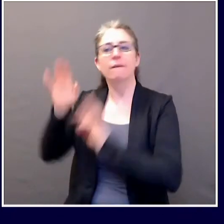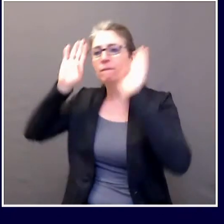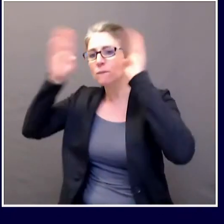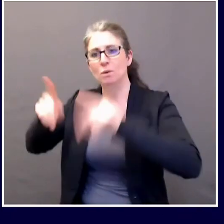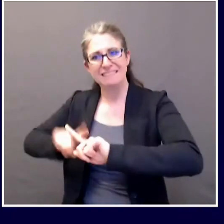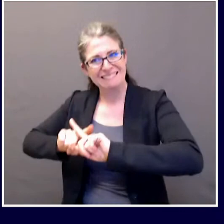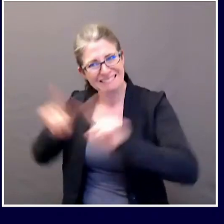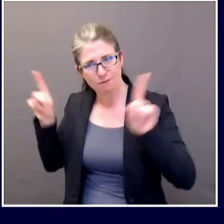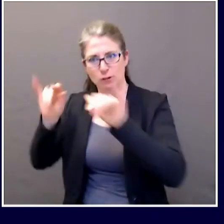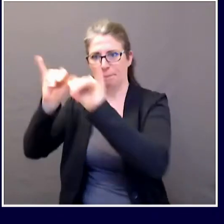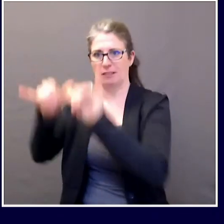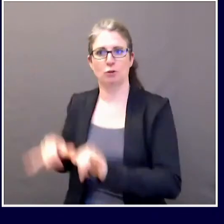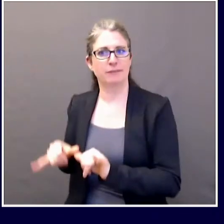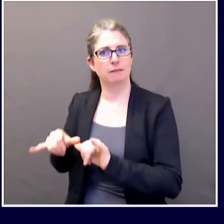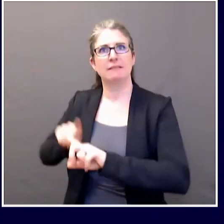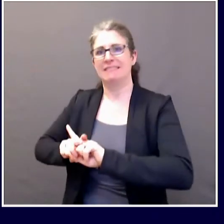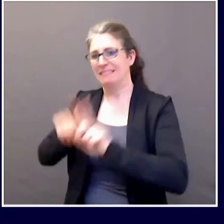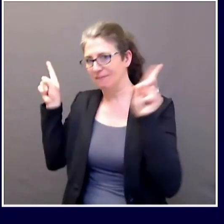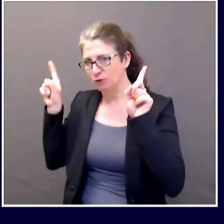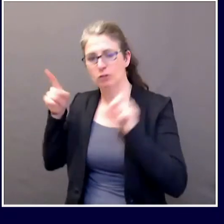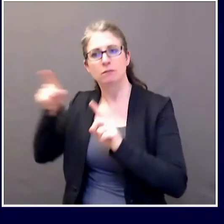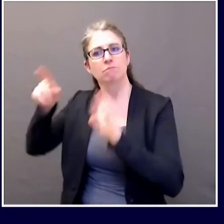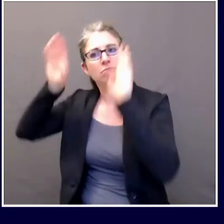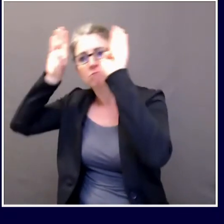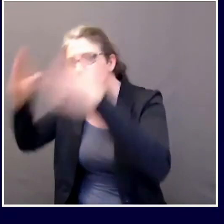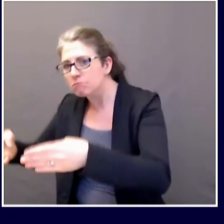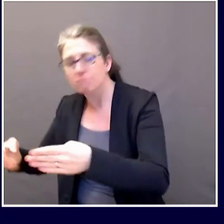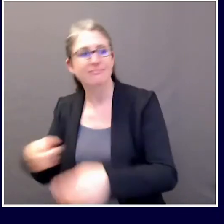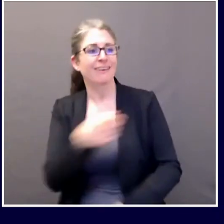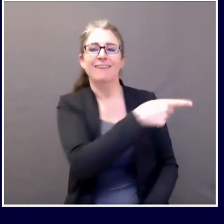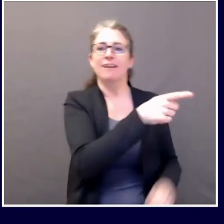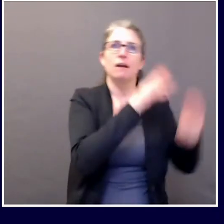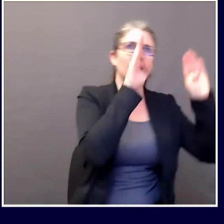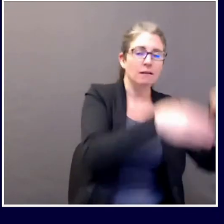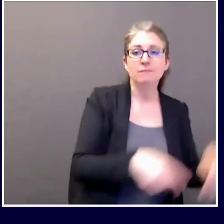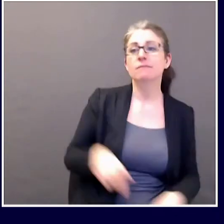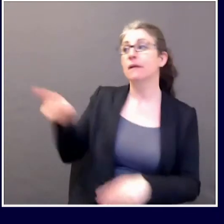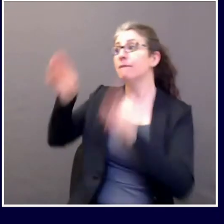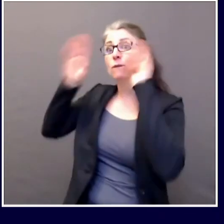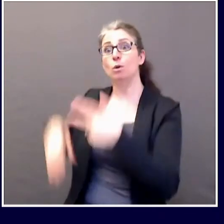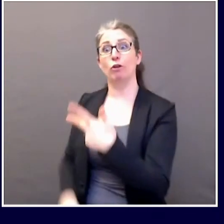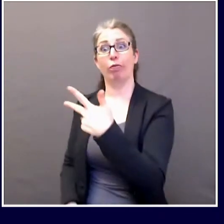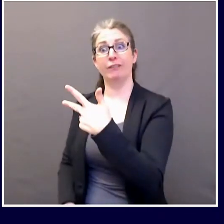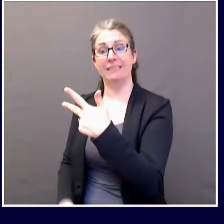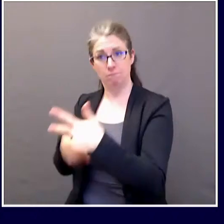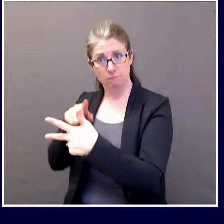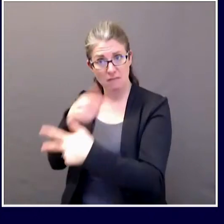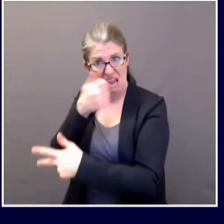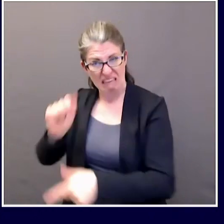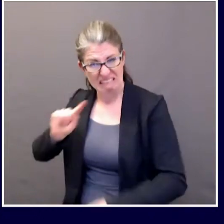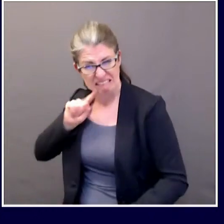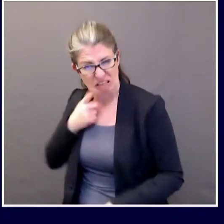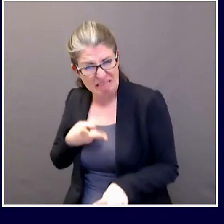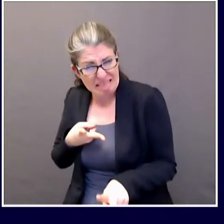about had not yet emerged or were not well characterized. The J&J trial, however, occurred later